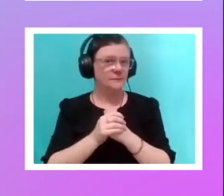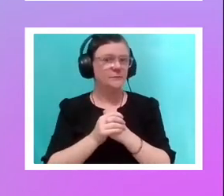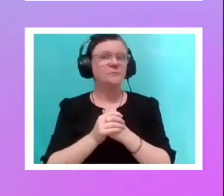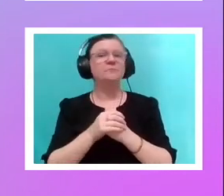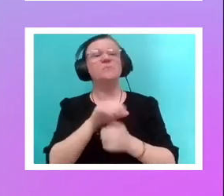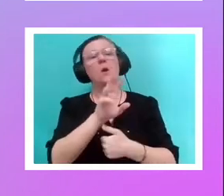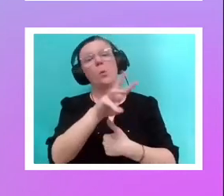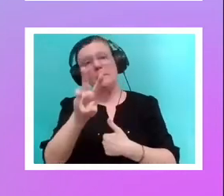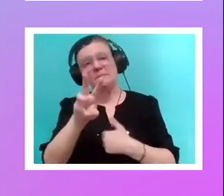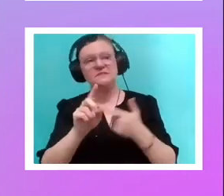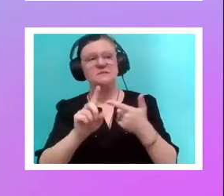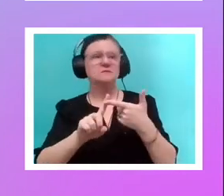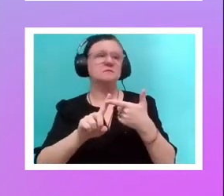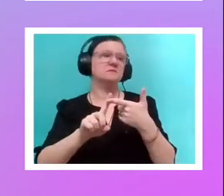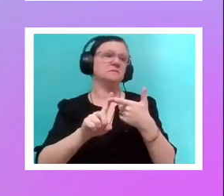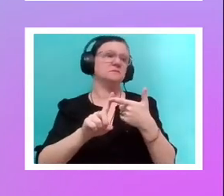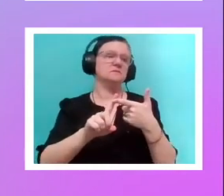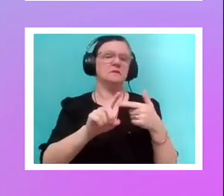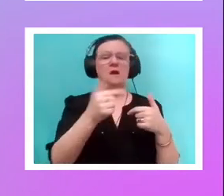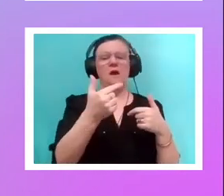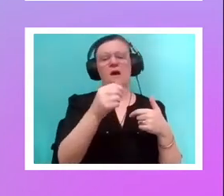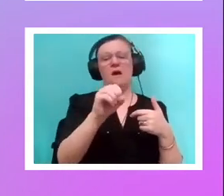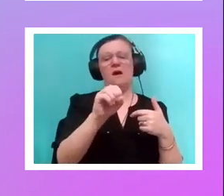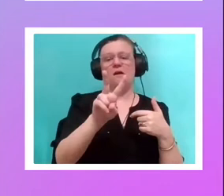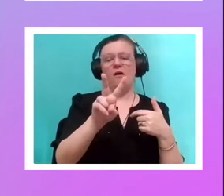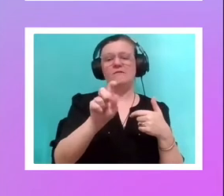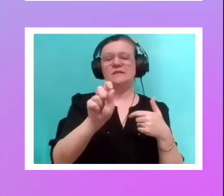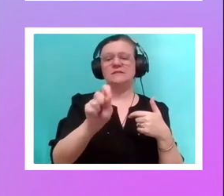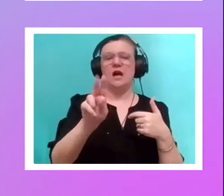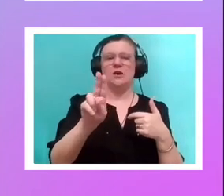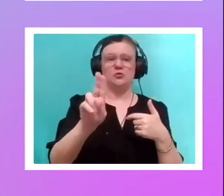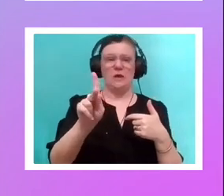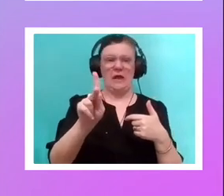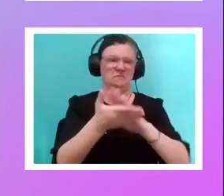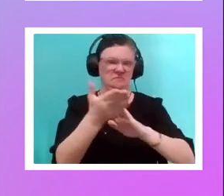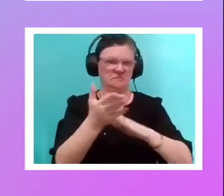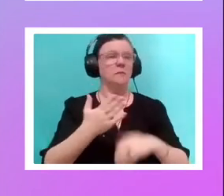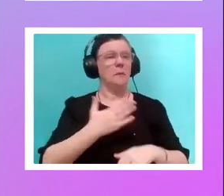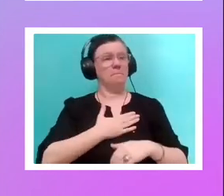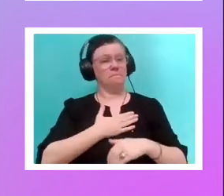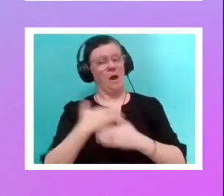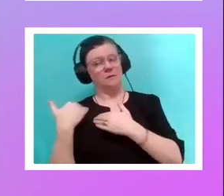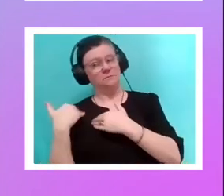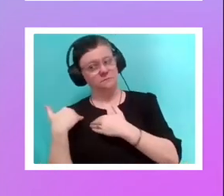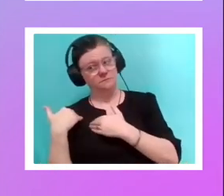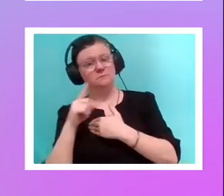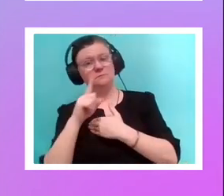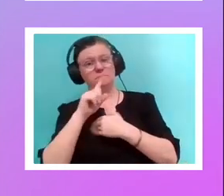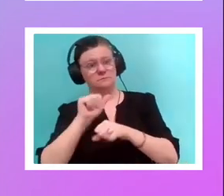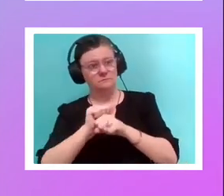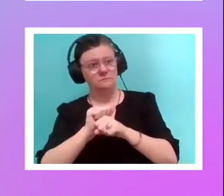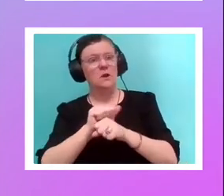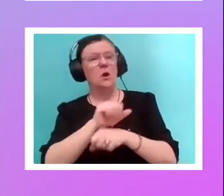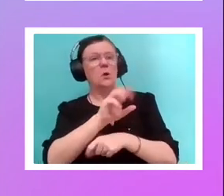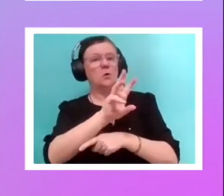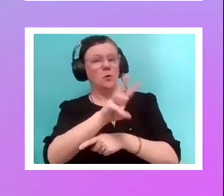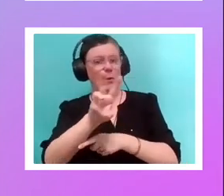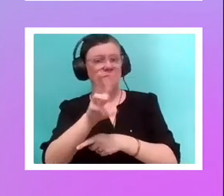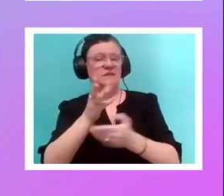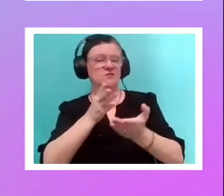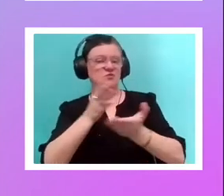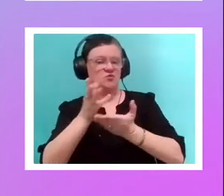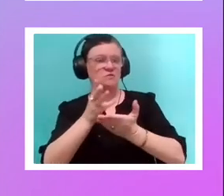government's website, gov.uk, among many other things. My role is to ensure that government services, UK government services